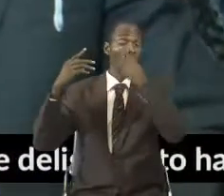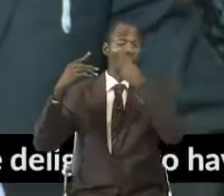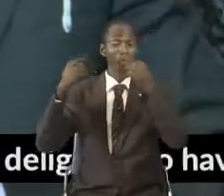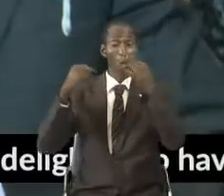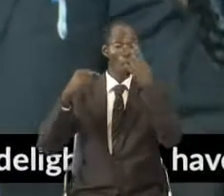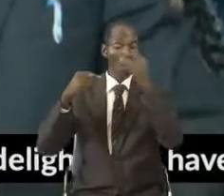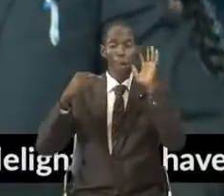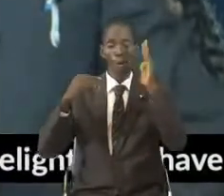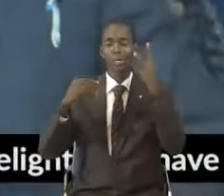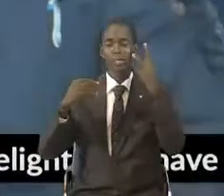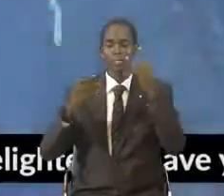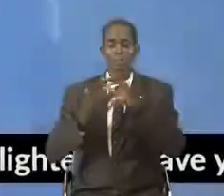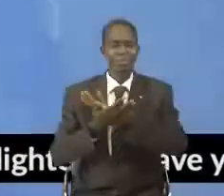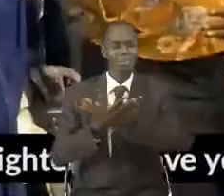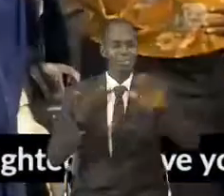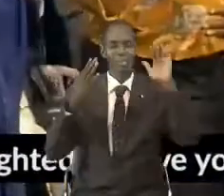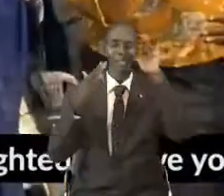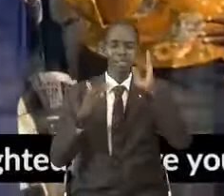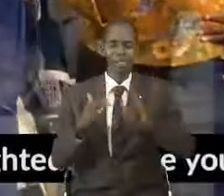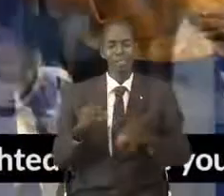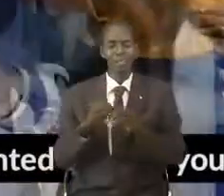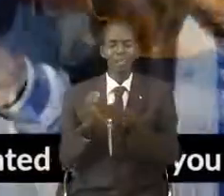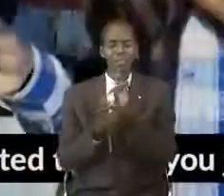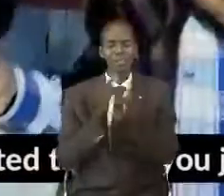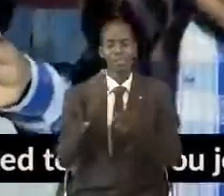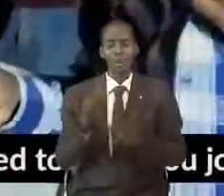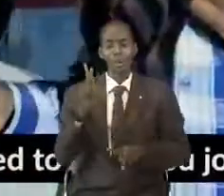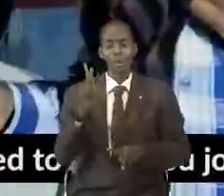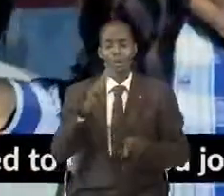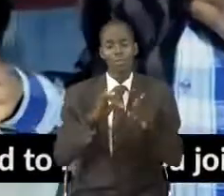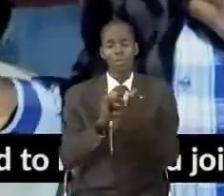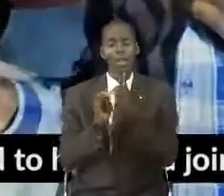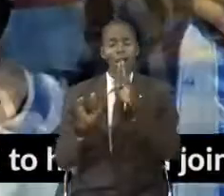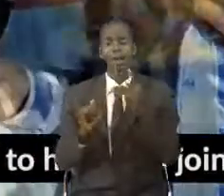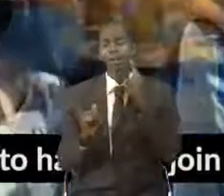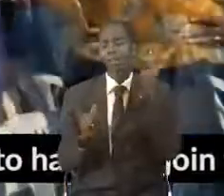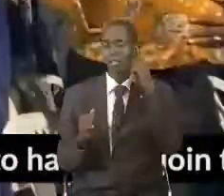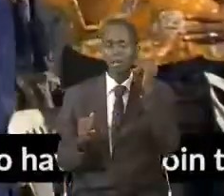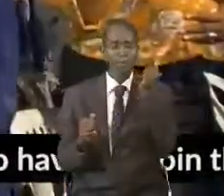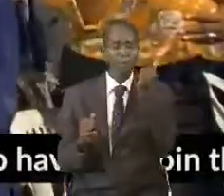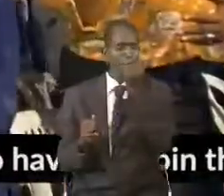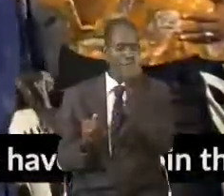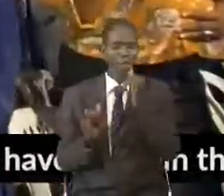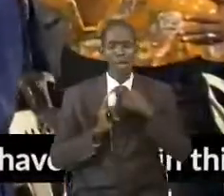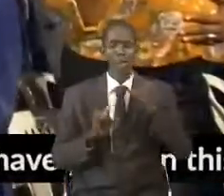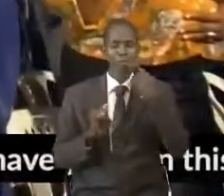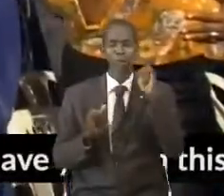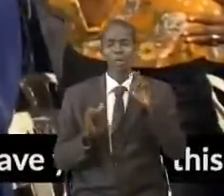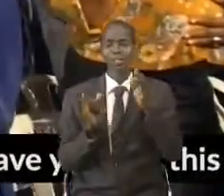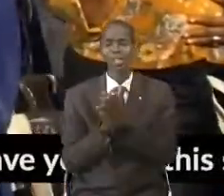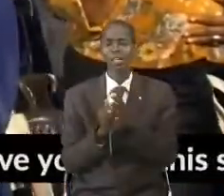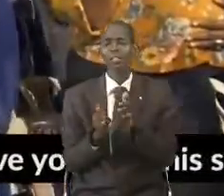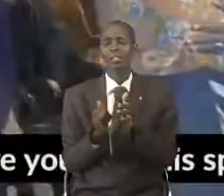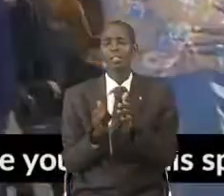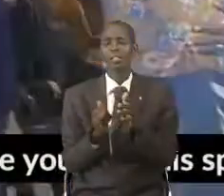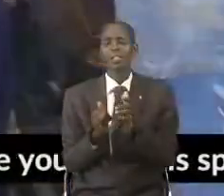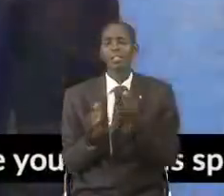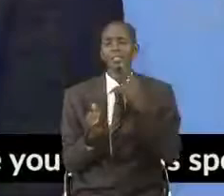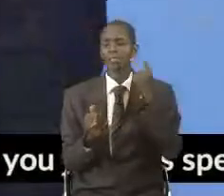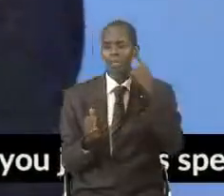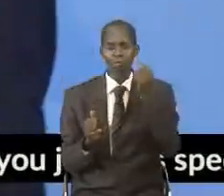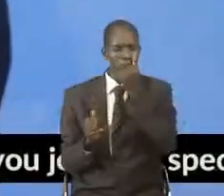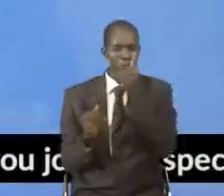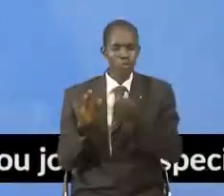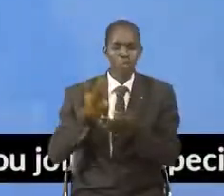your people open their eyes now, the blind will see clearly. Those who are deaf and dumb,